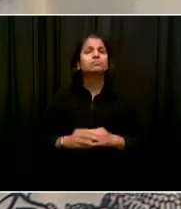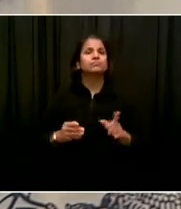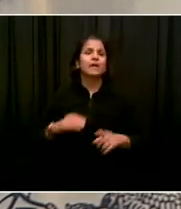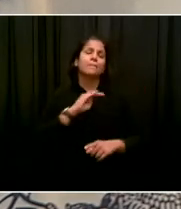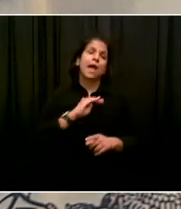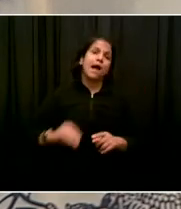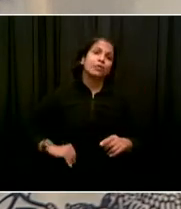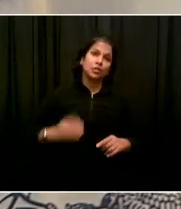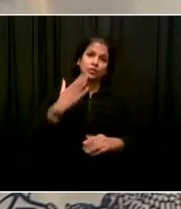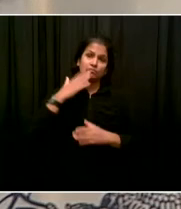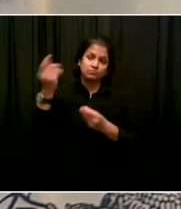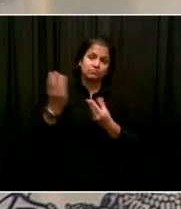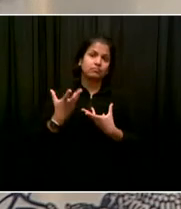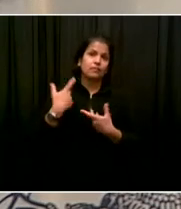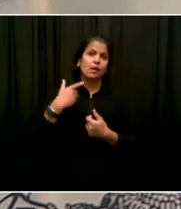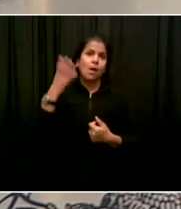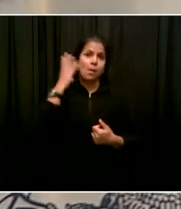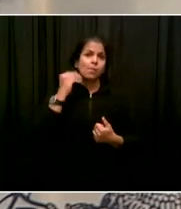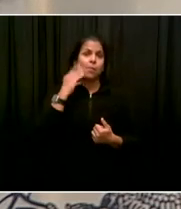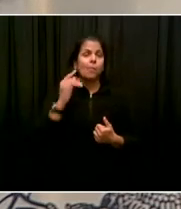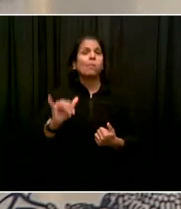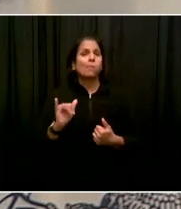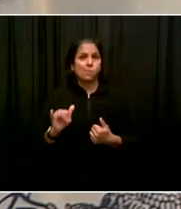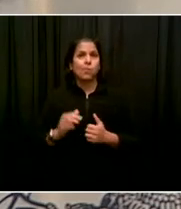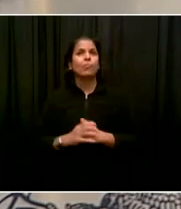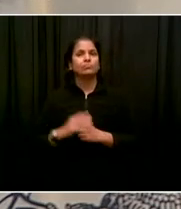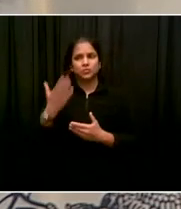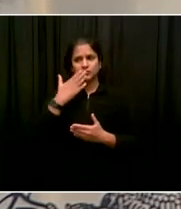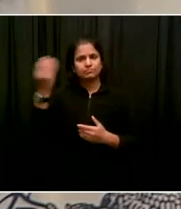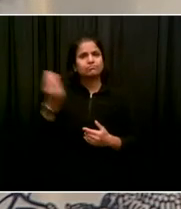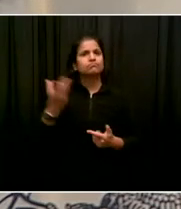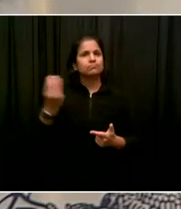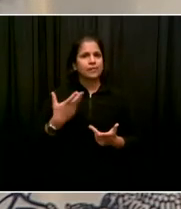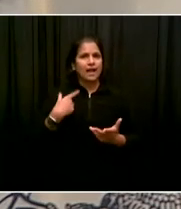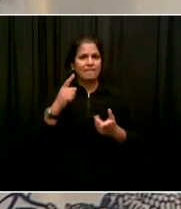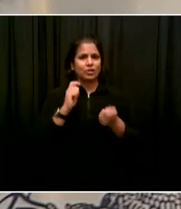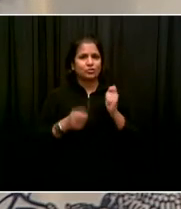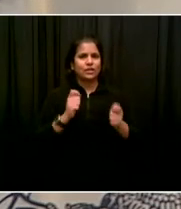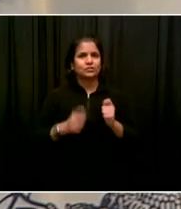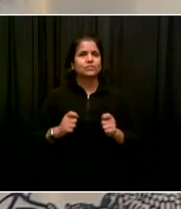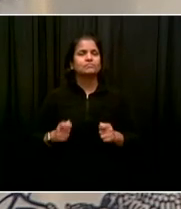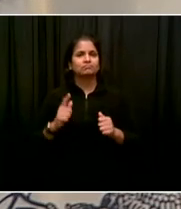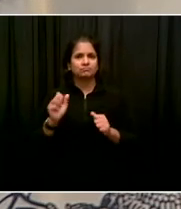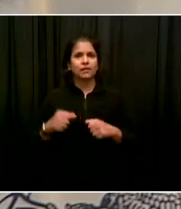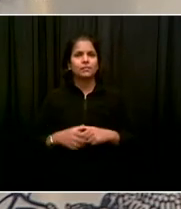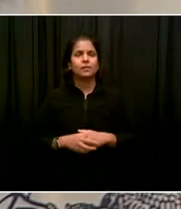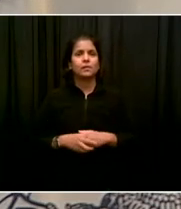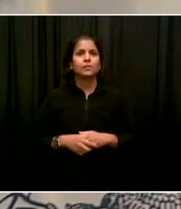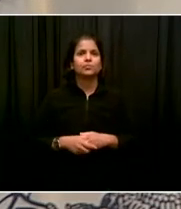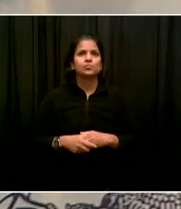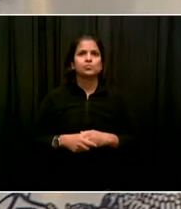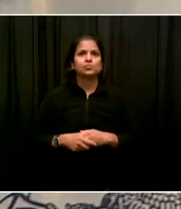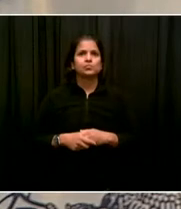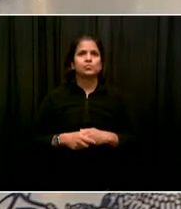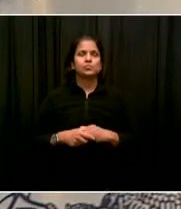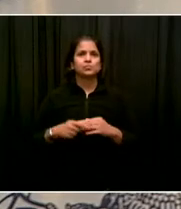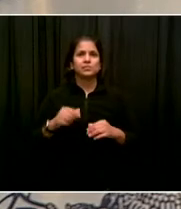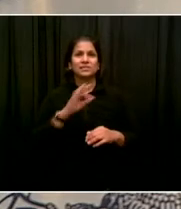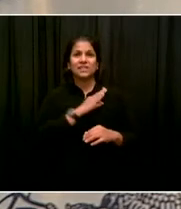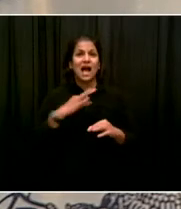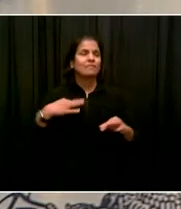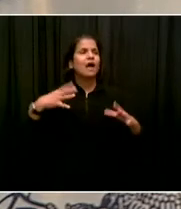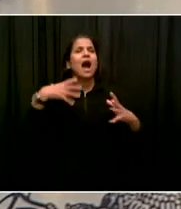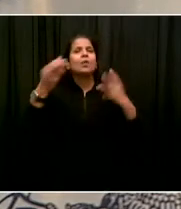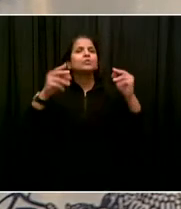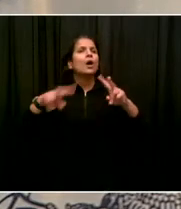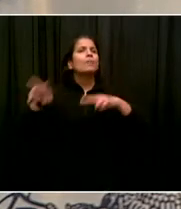adjusting to. And obviously, look, we have people out all over observing what's going on, making adjustments, but hearing from the media helps as well.